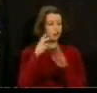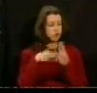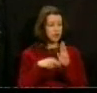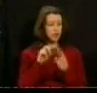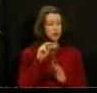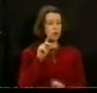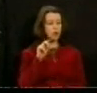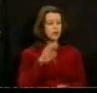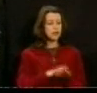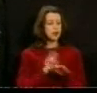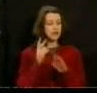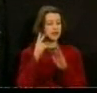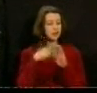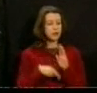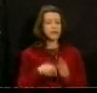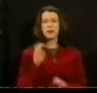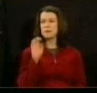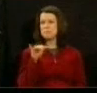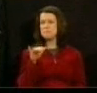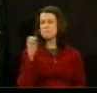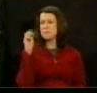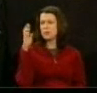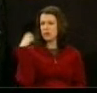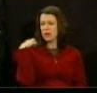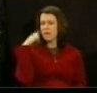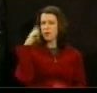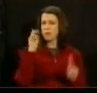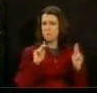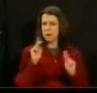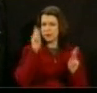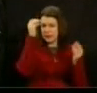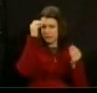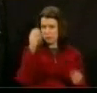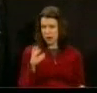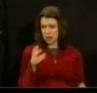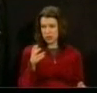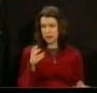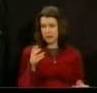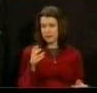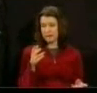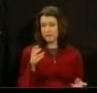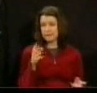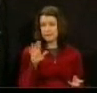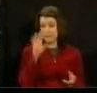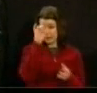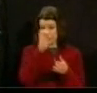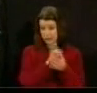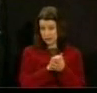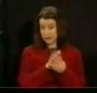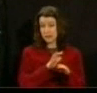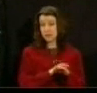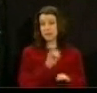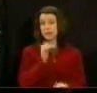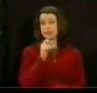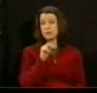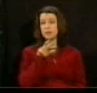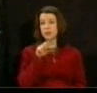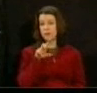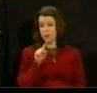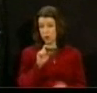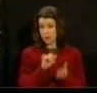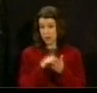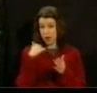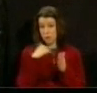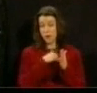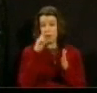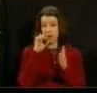Ordinance second reading. Mr. Chairman, just for the public's information, is it your belief on the 31st of January that we